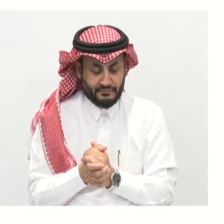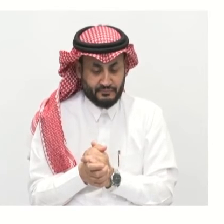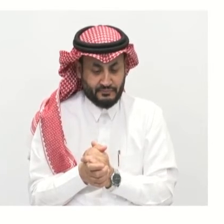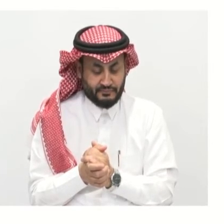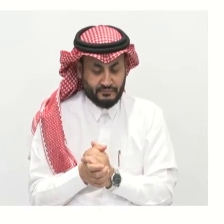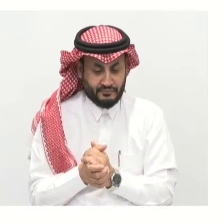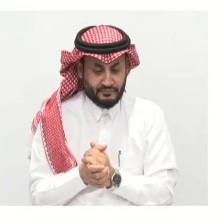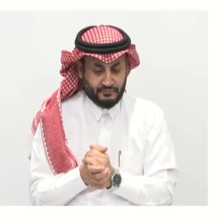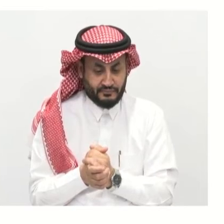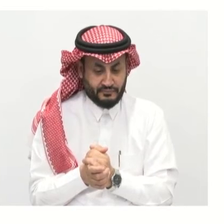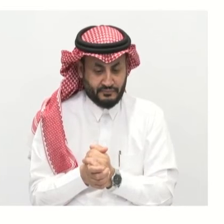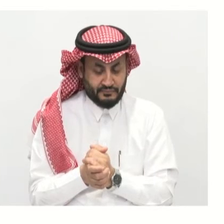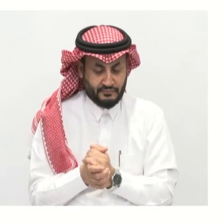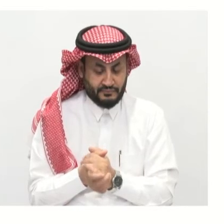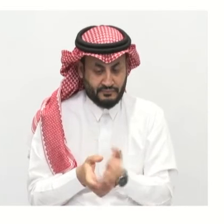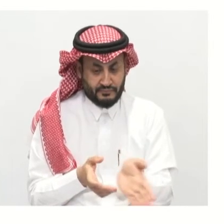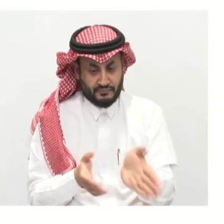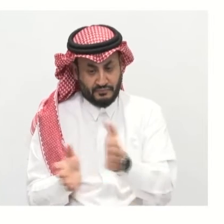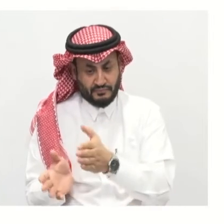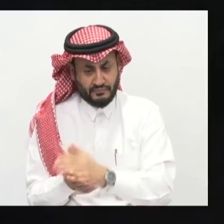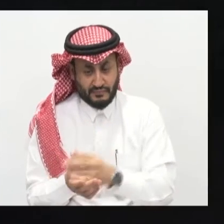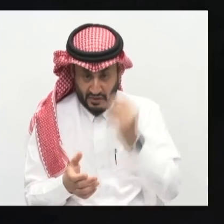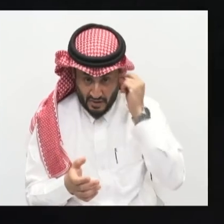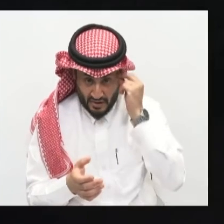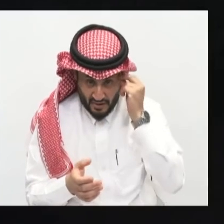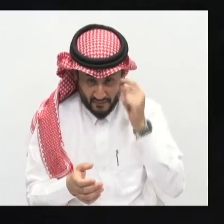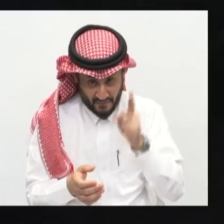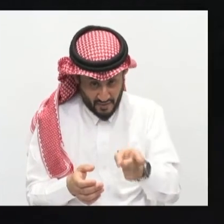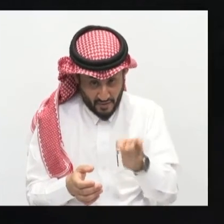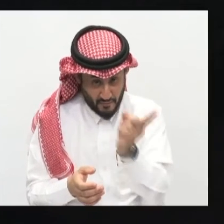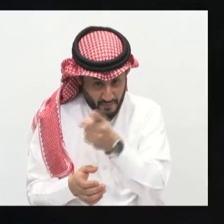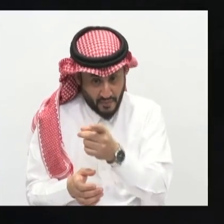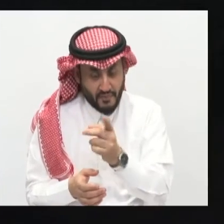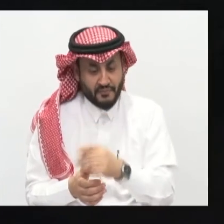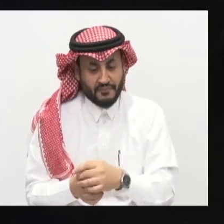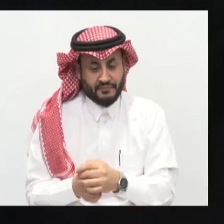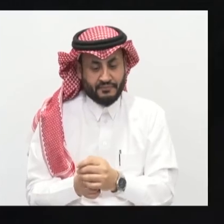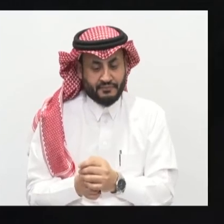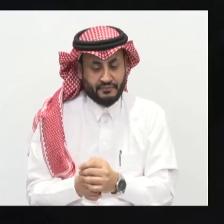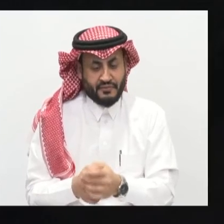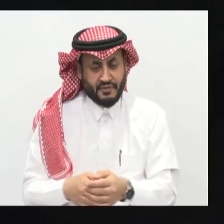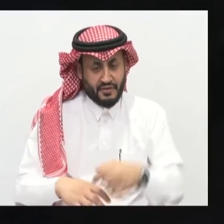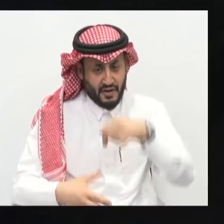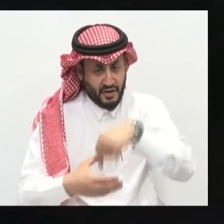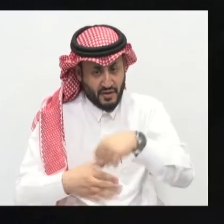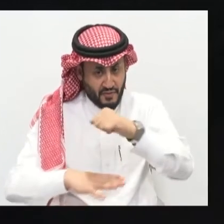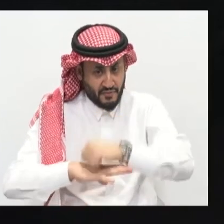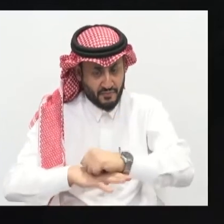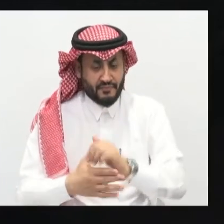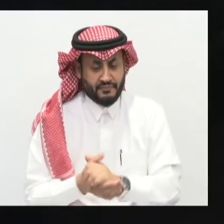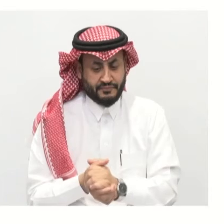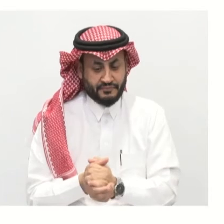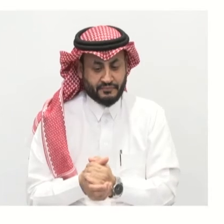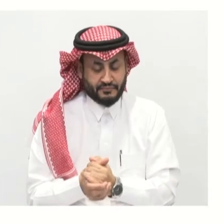Excellent job, boys and girls. Now you're getting used to these words, right? In, on, this, that, these,